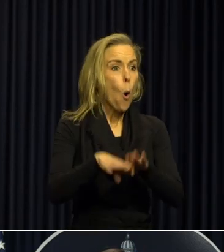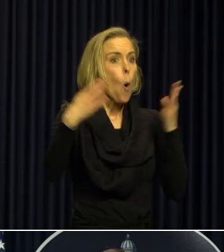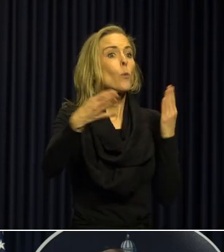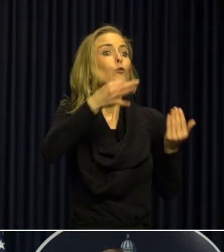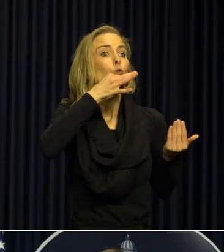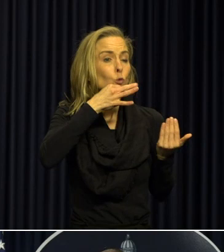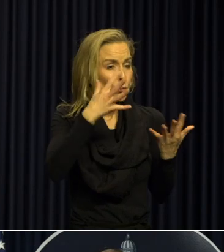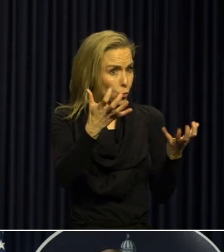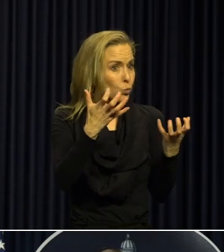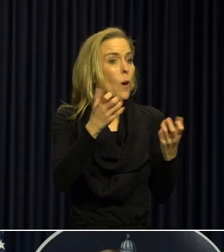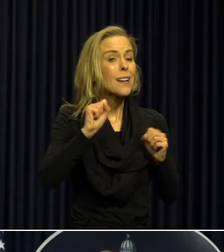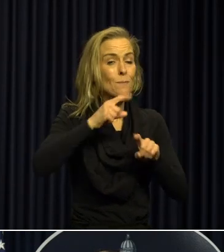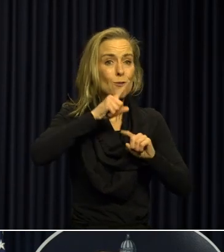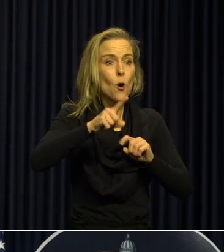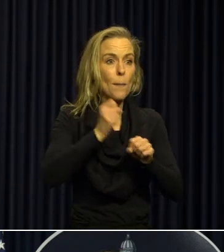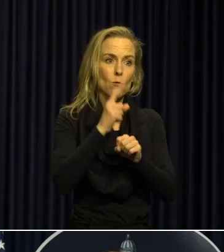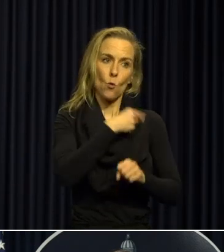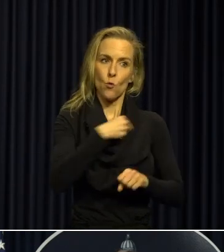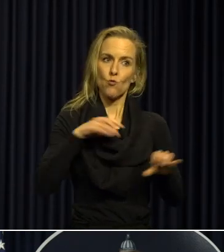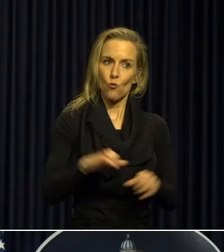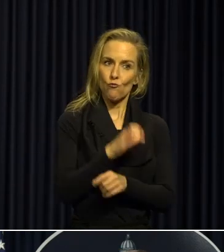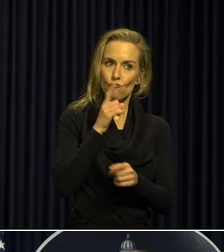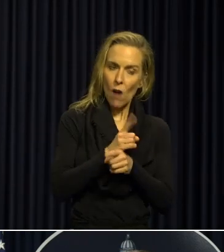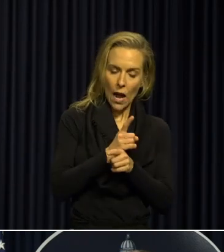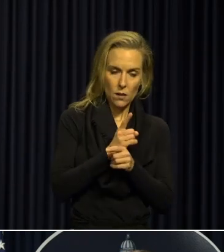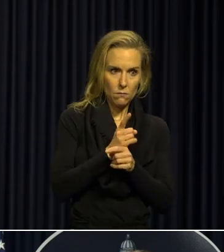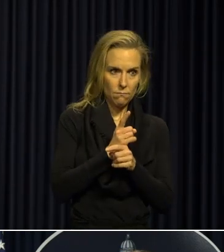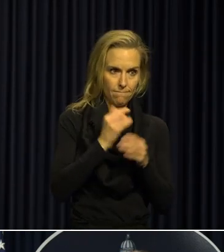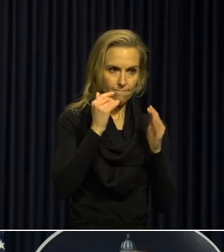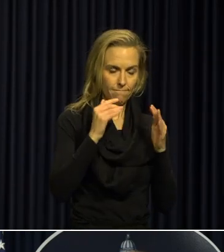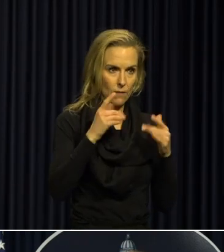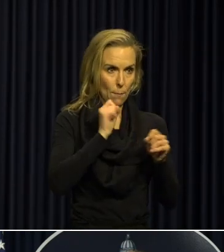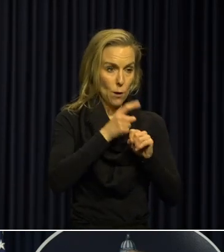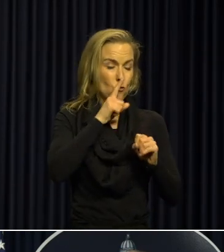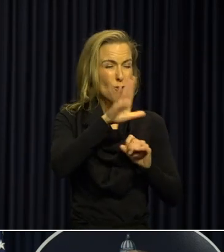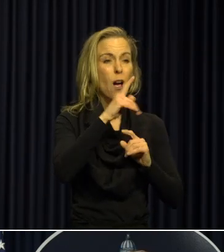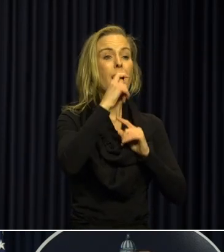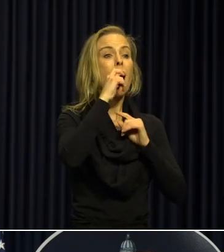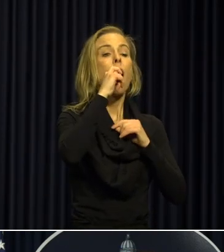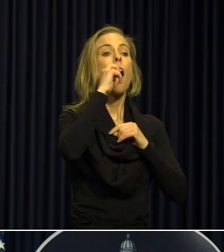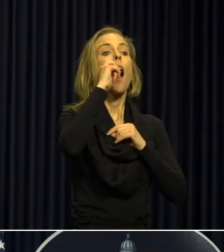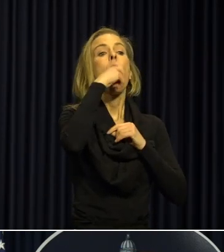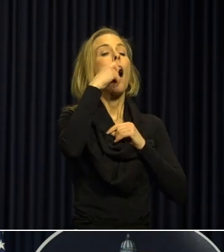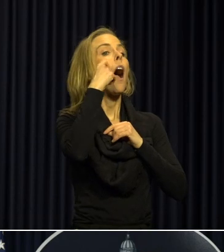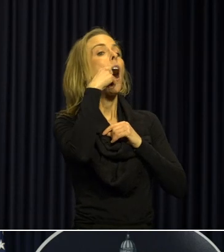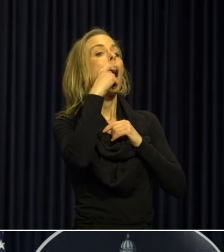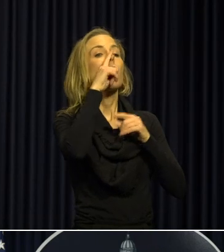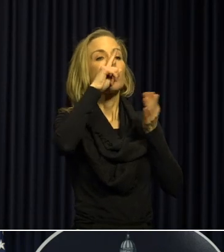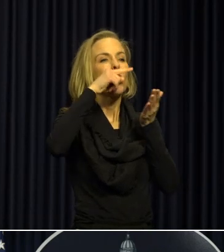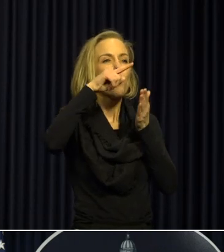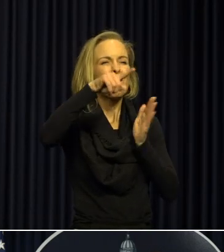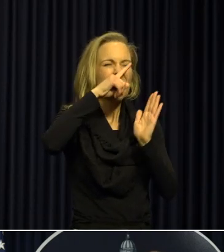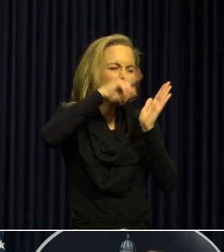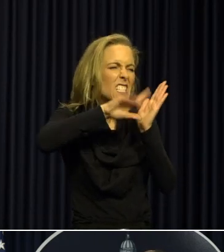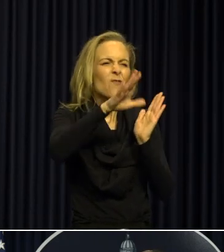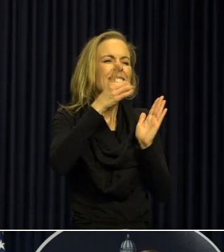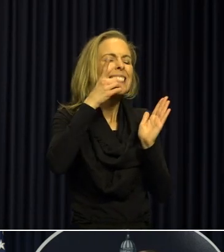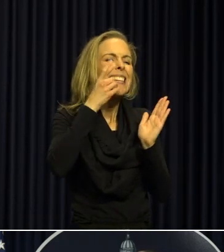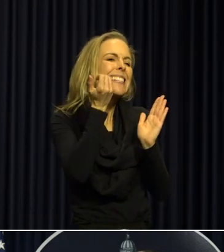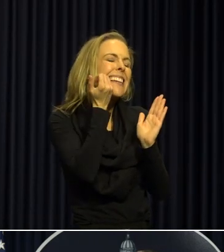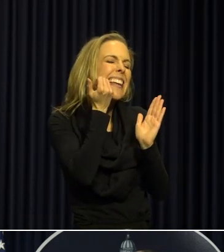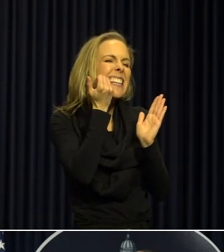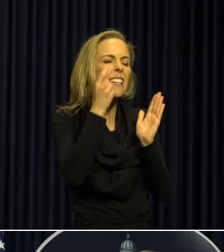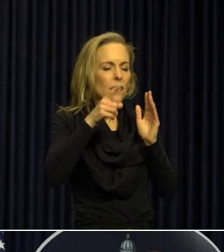make sure that we are doing it right given how those oral secretions happen in a dentist's office. Wash your